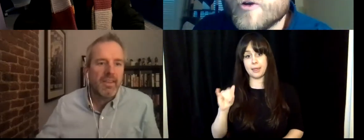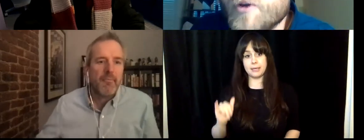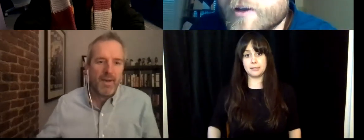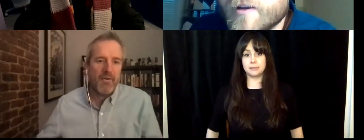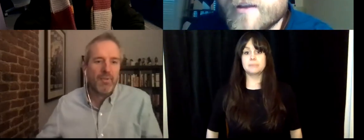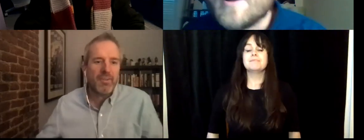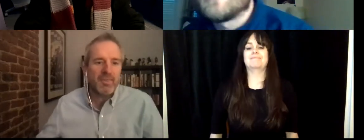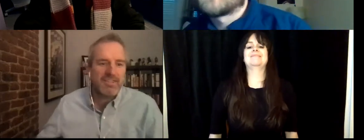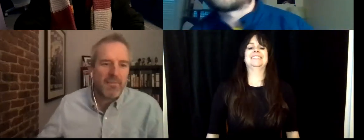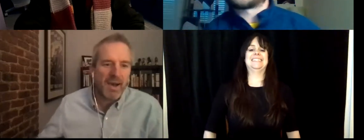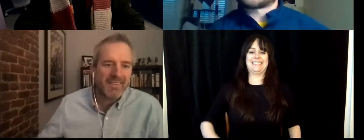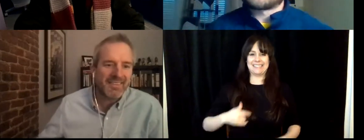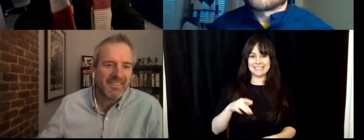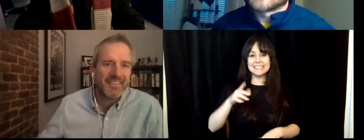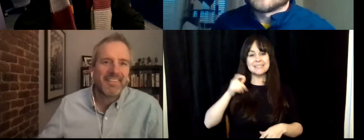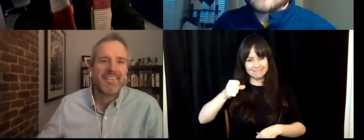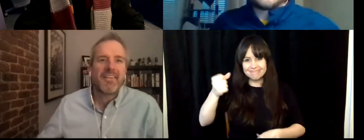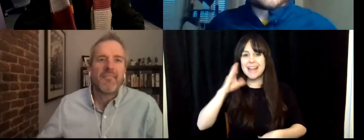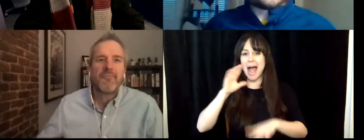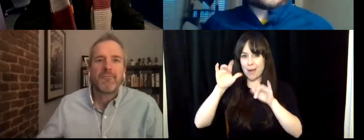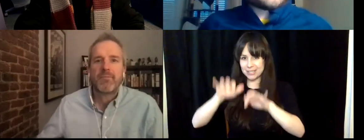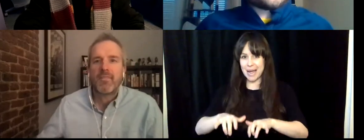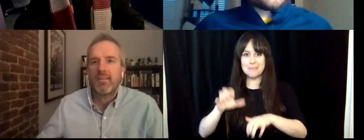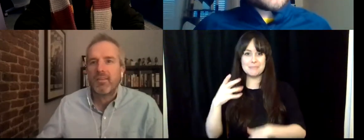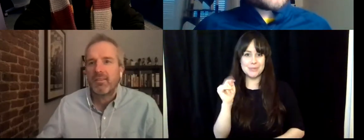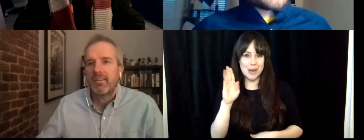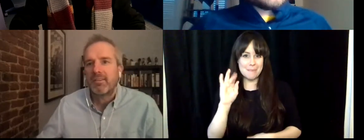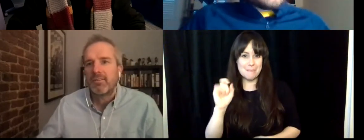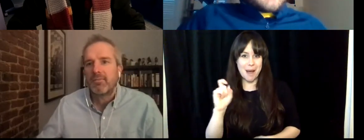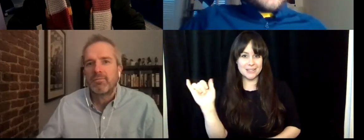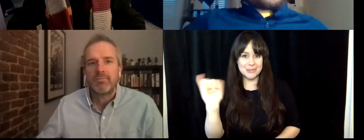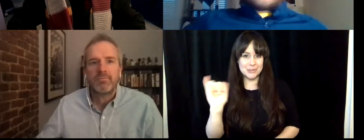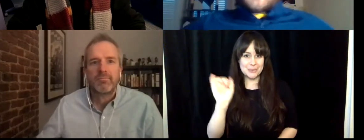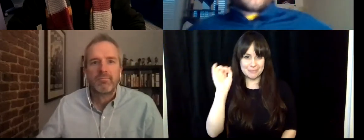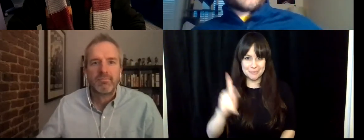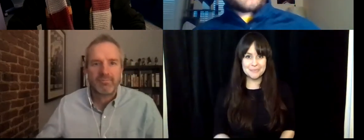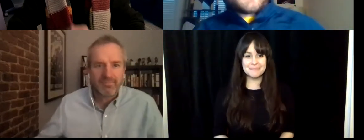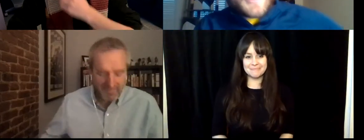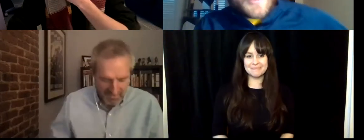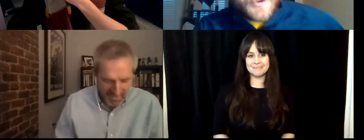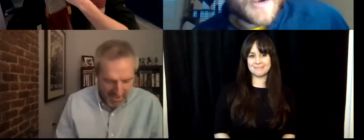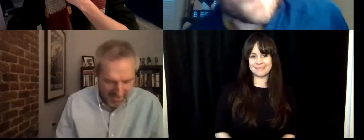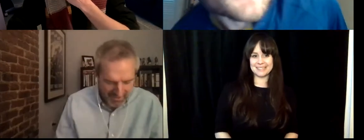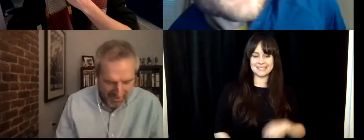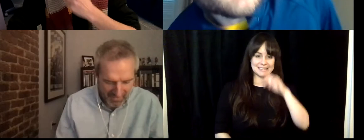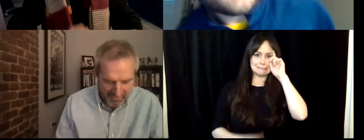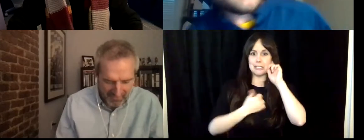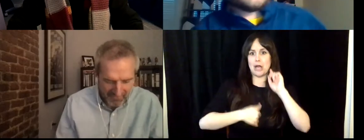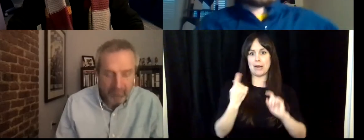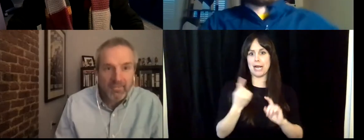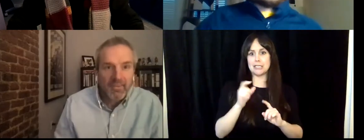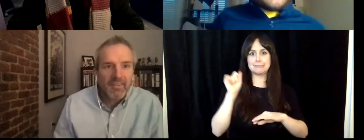You're muted. Yep, I'll put some in the chat box. That would be awesome, man. Thank you so much. Sorry to throw that at you out of nowhere.